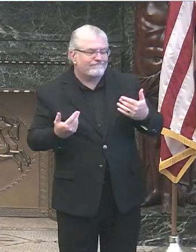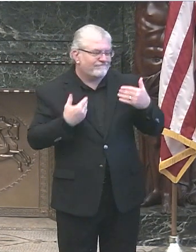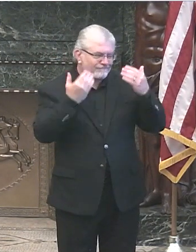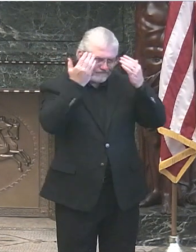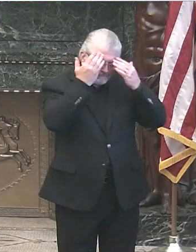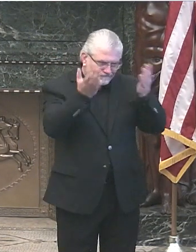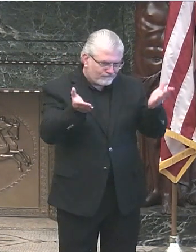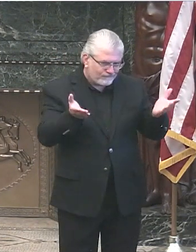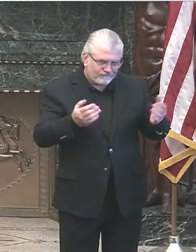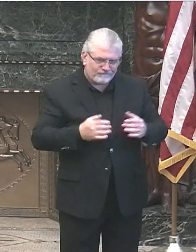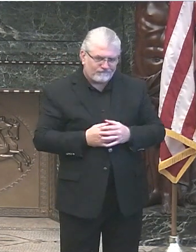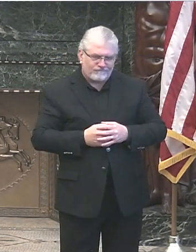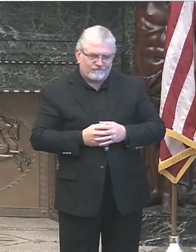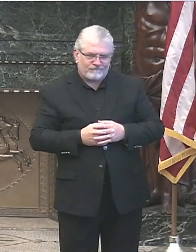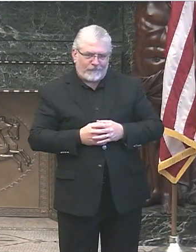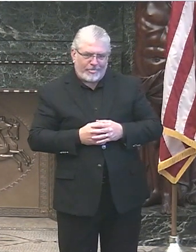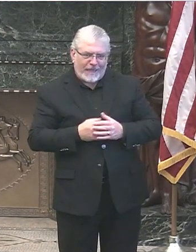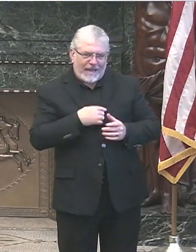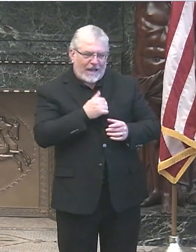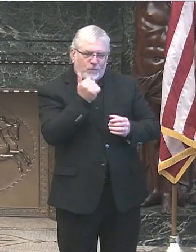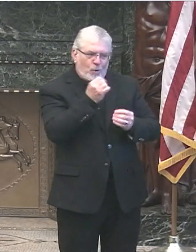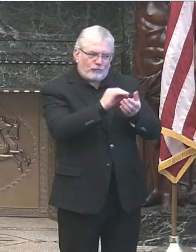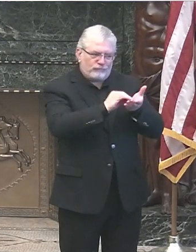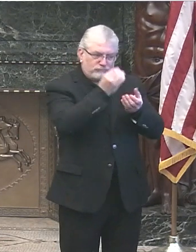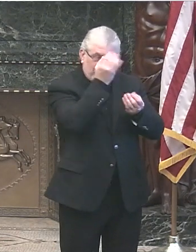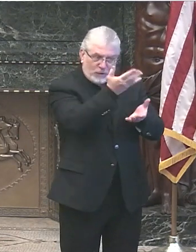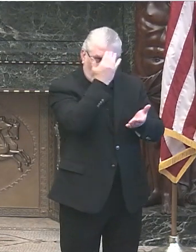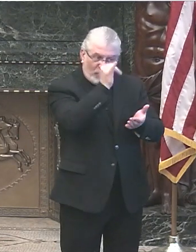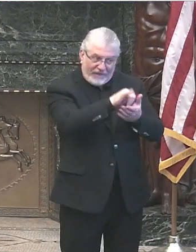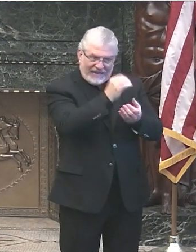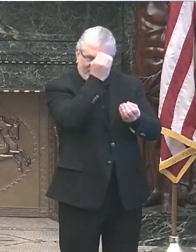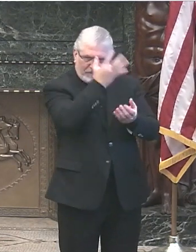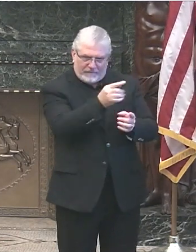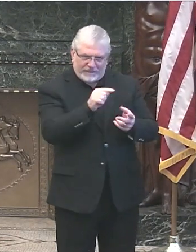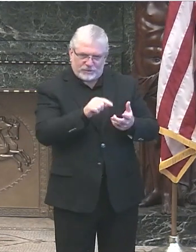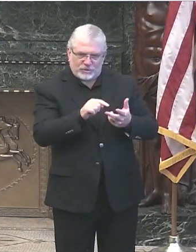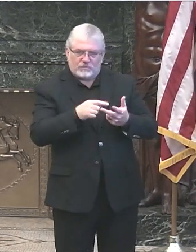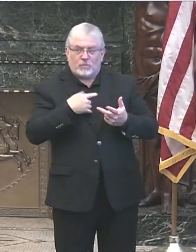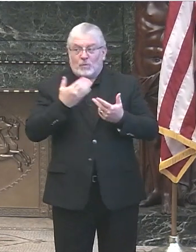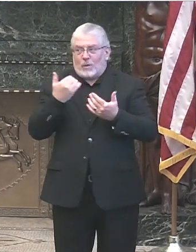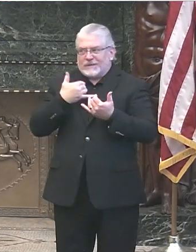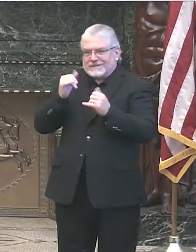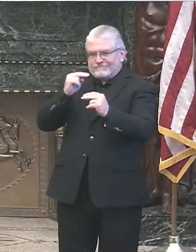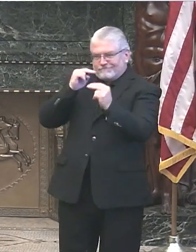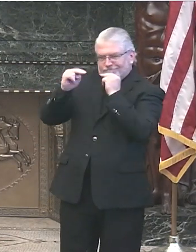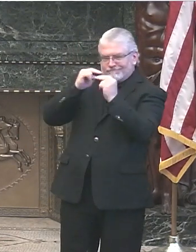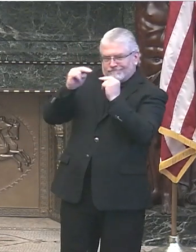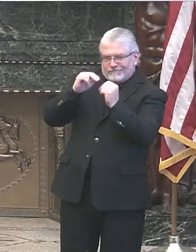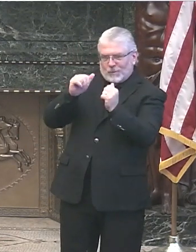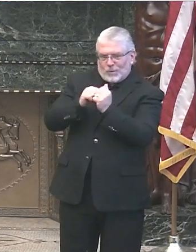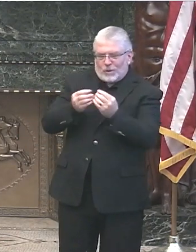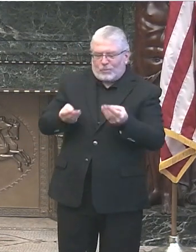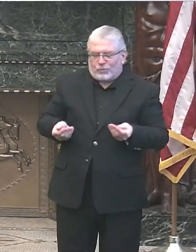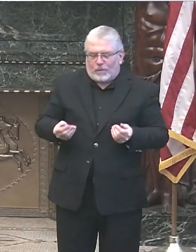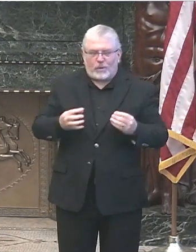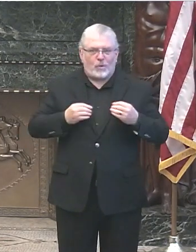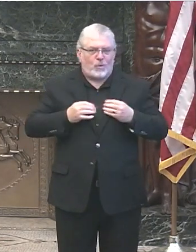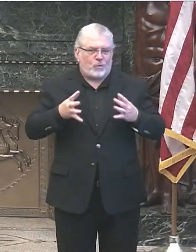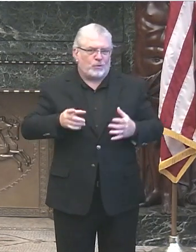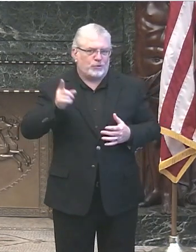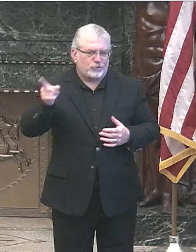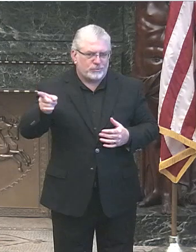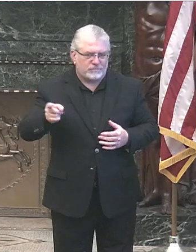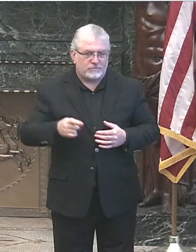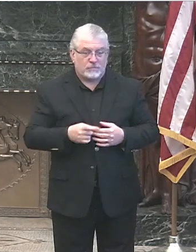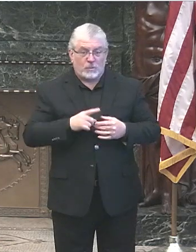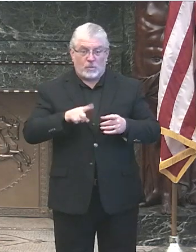payment, mainly because we're also negotiating with other property owners. So we will release that when all